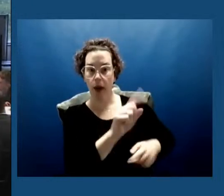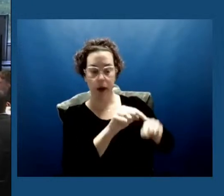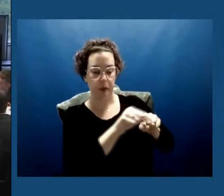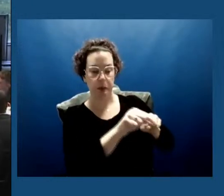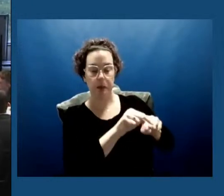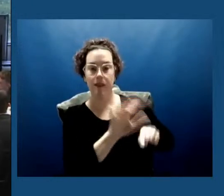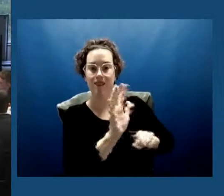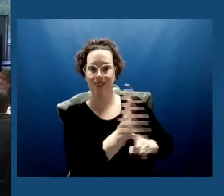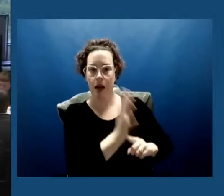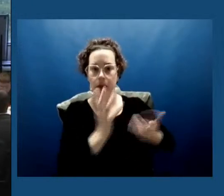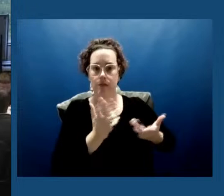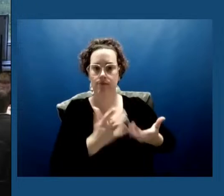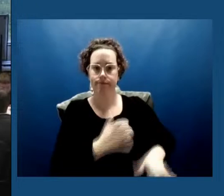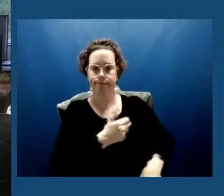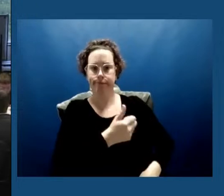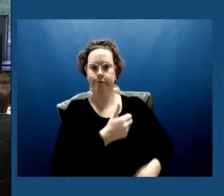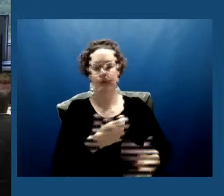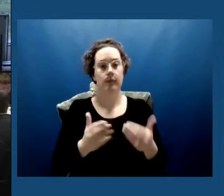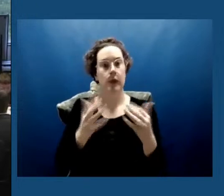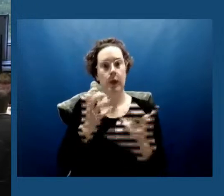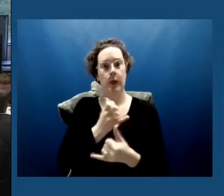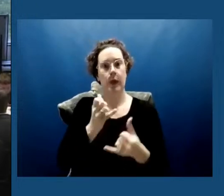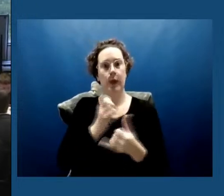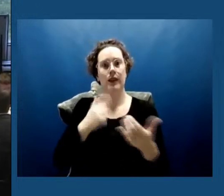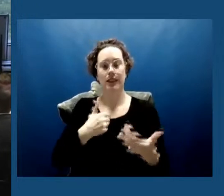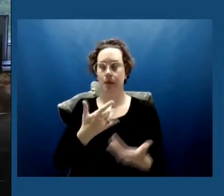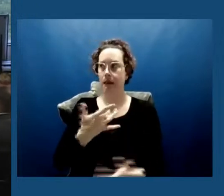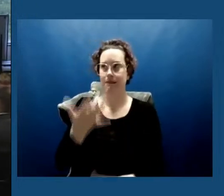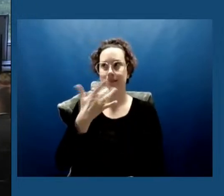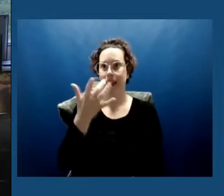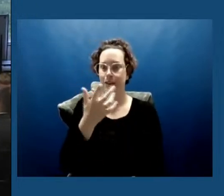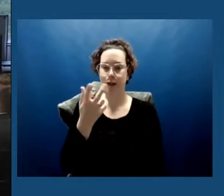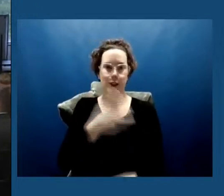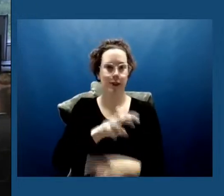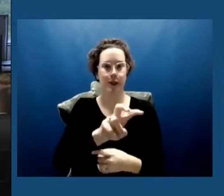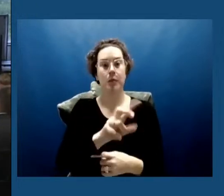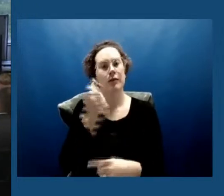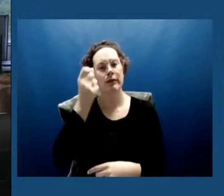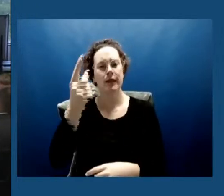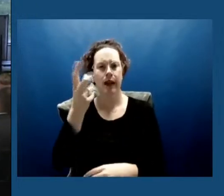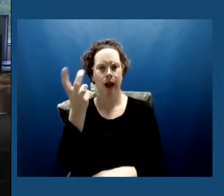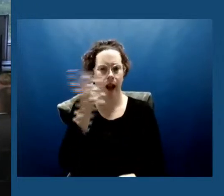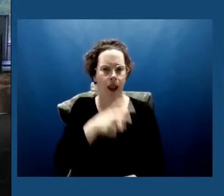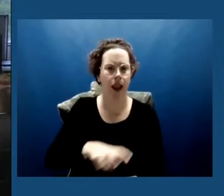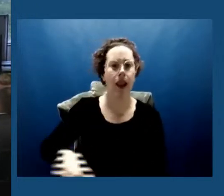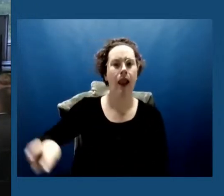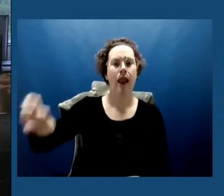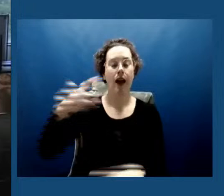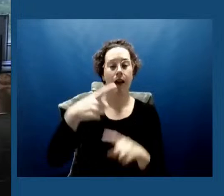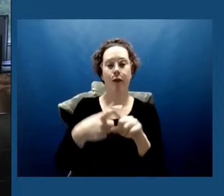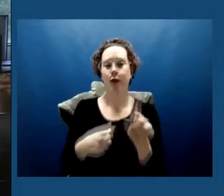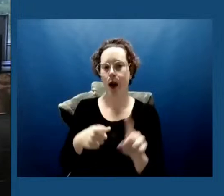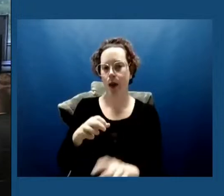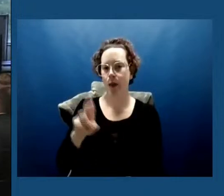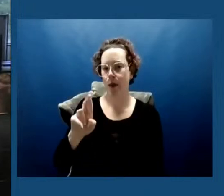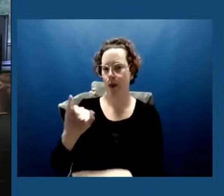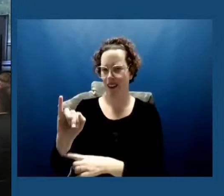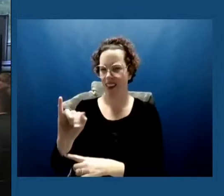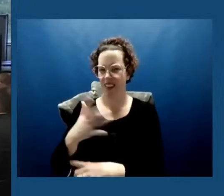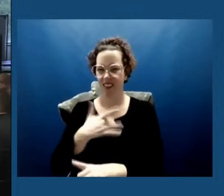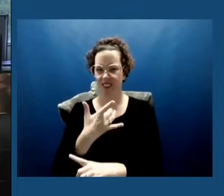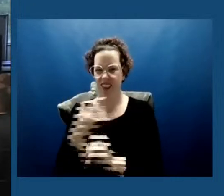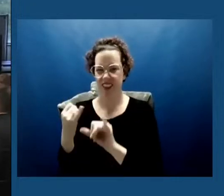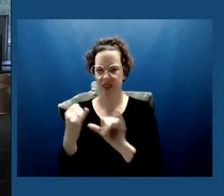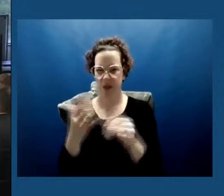It's incredible. I've said this is one of my favorite trips. I travel all over the world. I'm from Providence, Rhode Island. It's not that different than